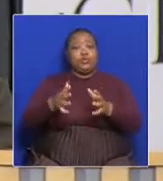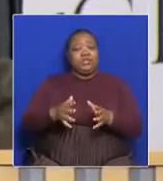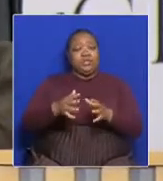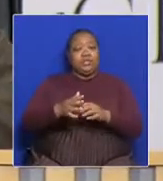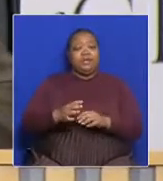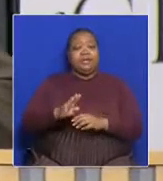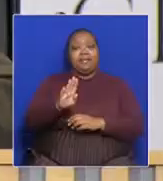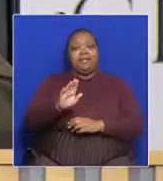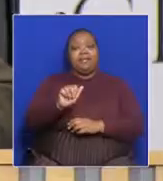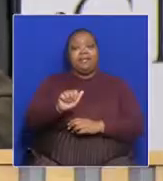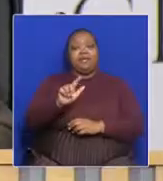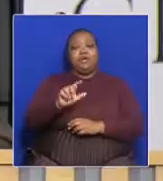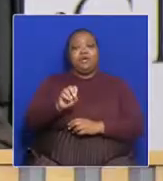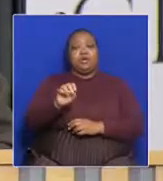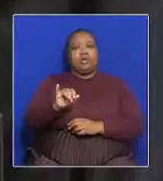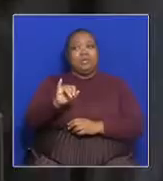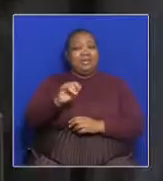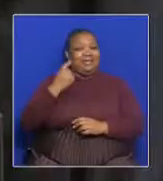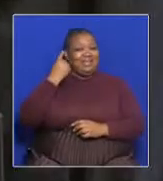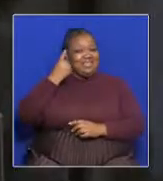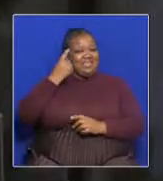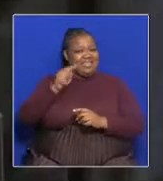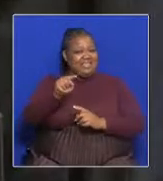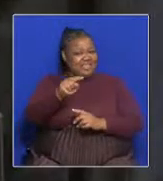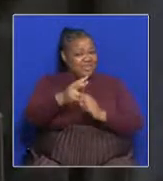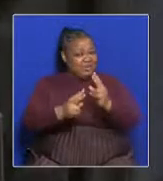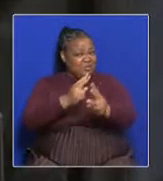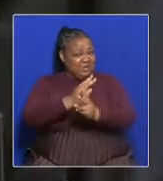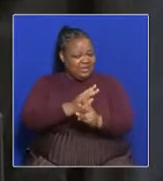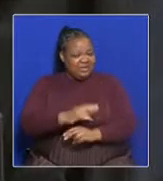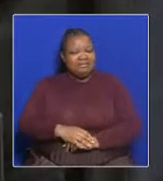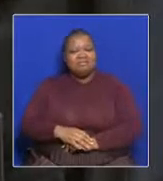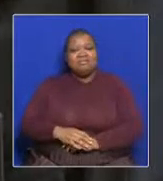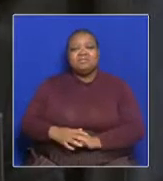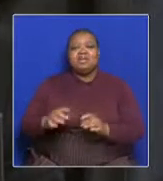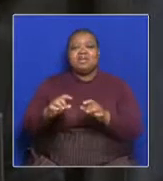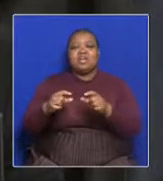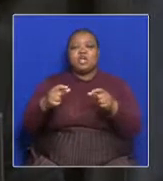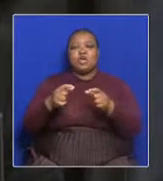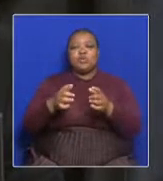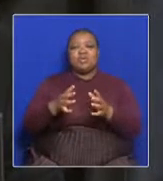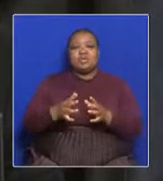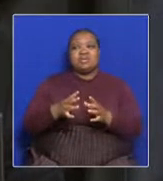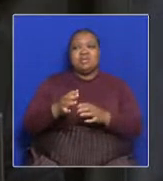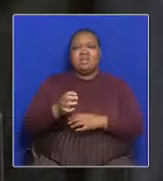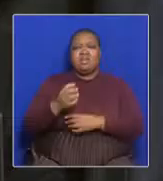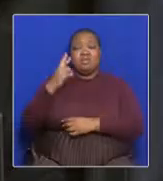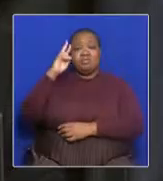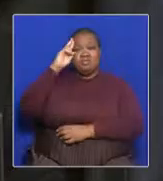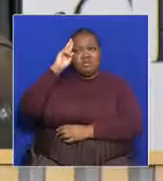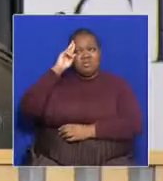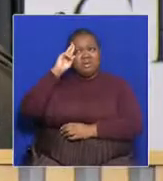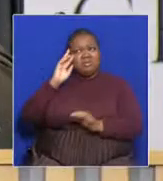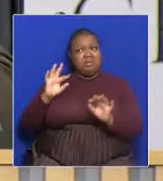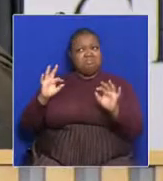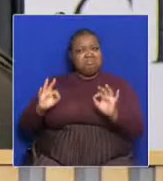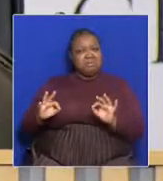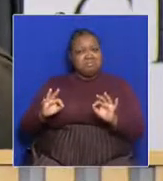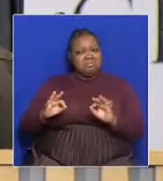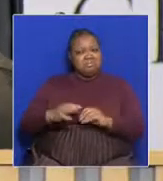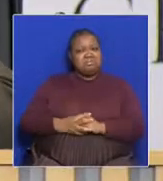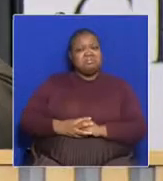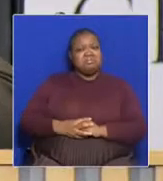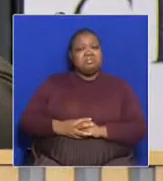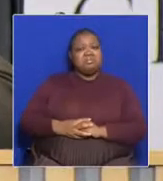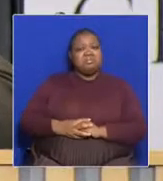it's you again. Commissioner, if I remember rightfully so, you queried the